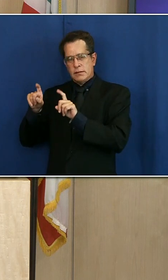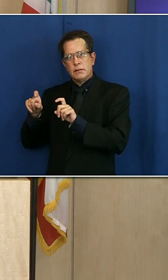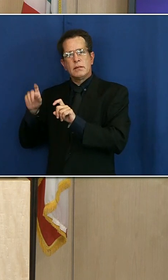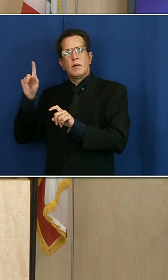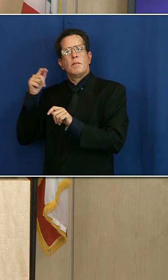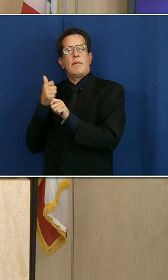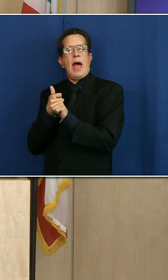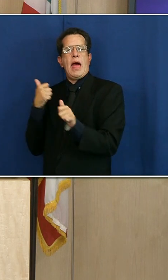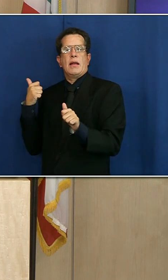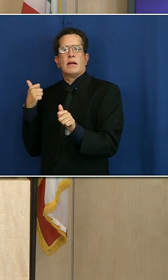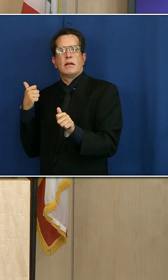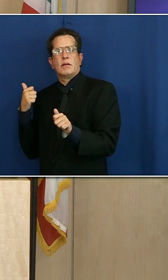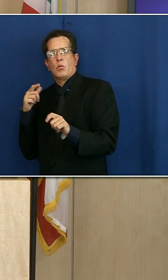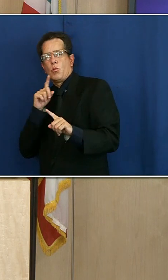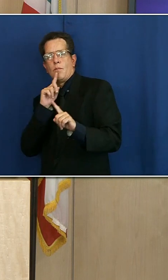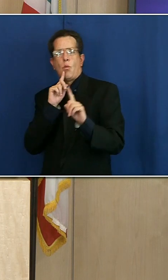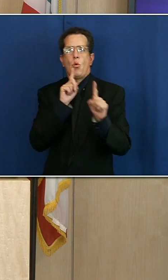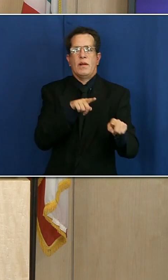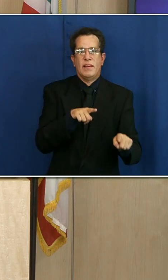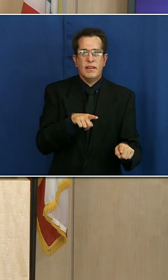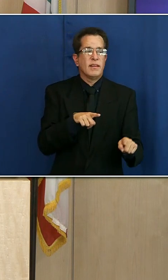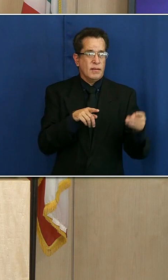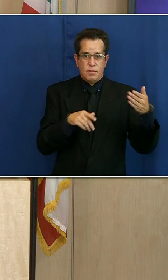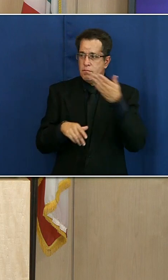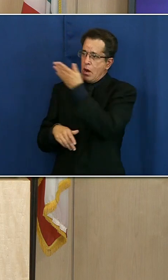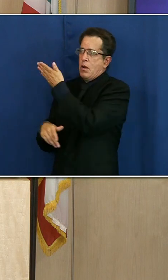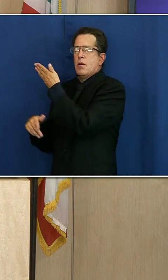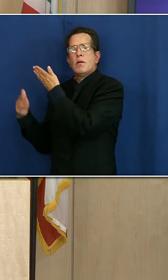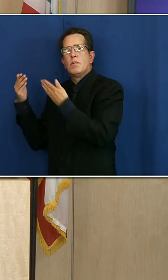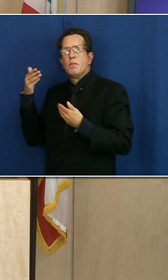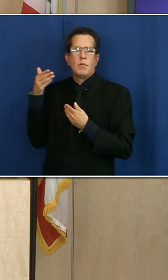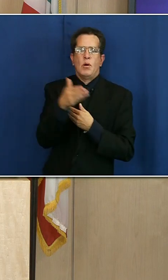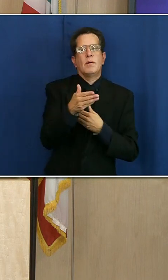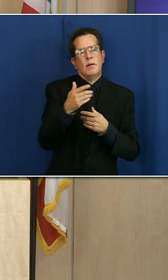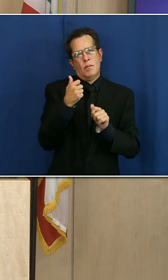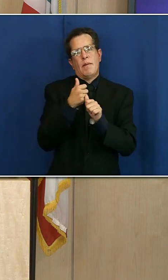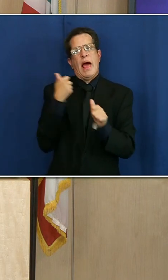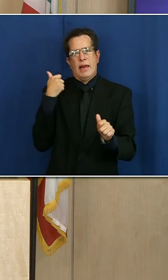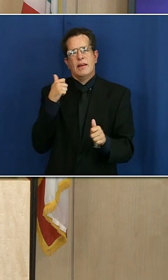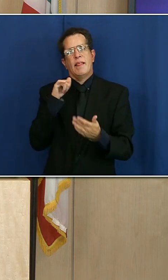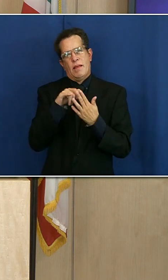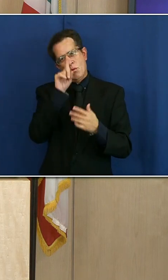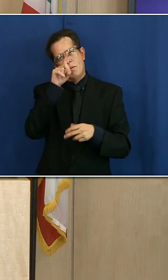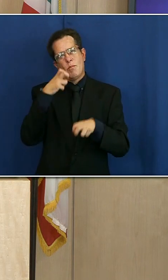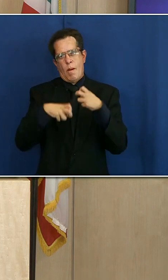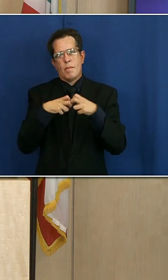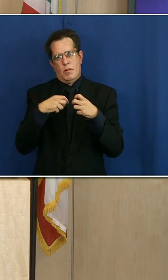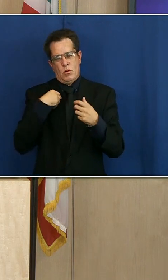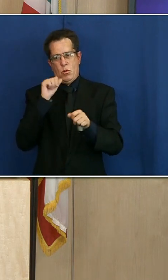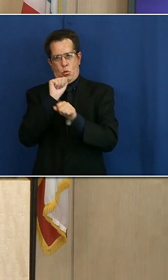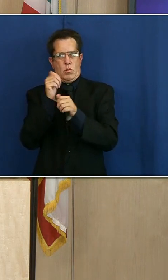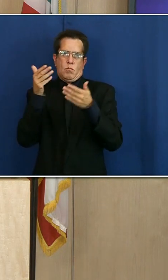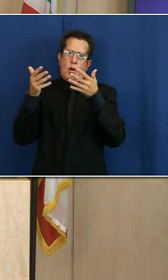that are conducted here locally. So that's the primary issue, and we are working on that with the state.